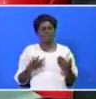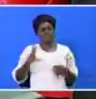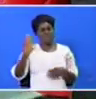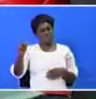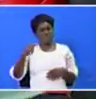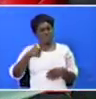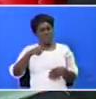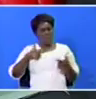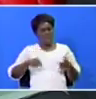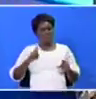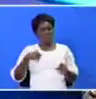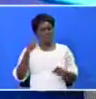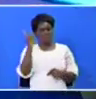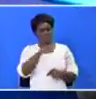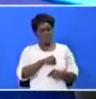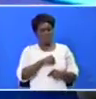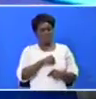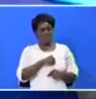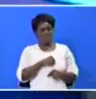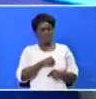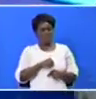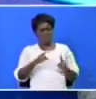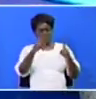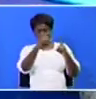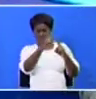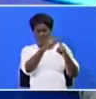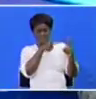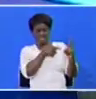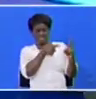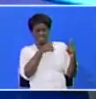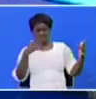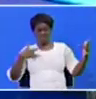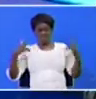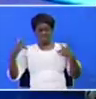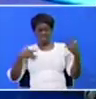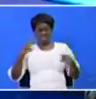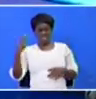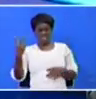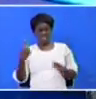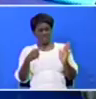finish? That was just my first point. Mm. That wording betrays our concern. Yeah. The second